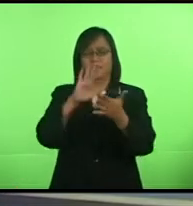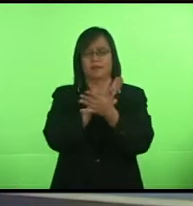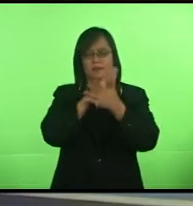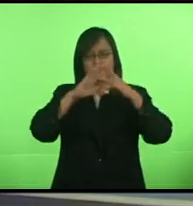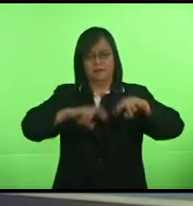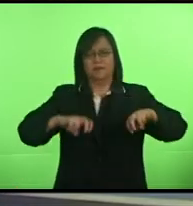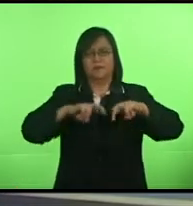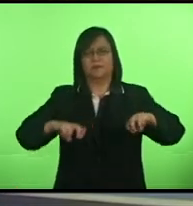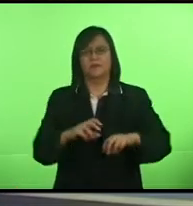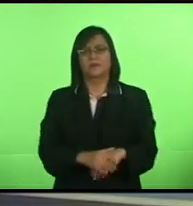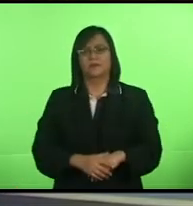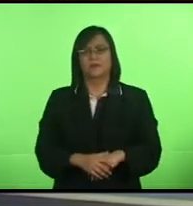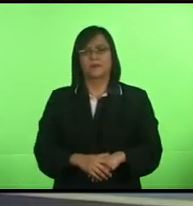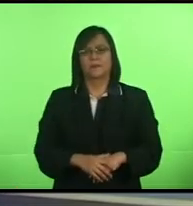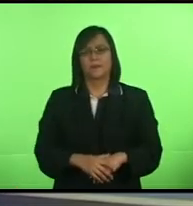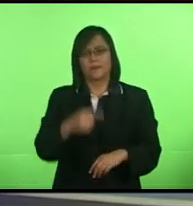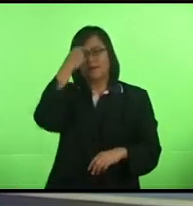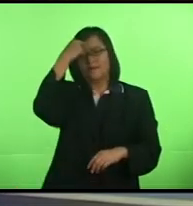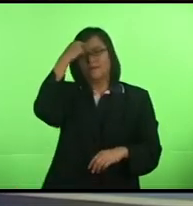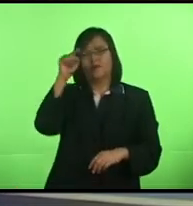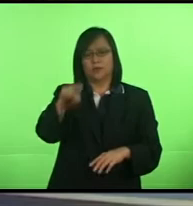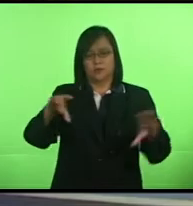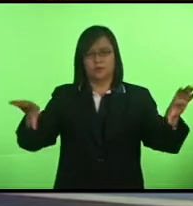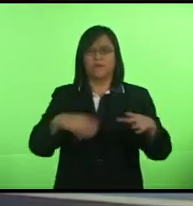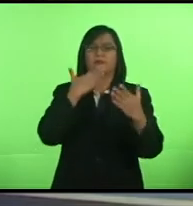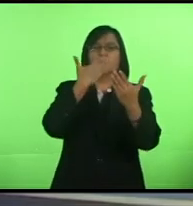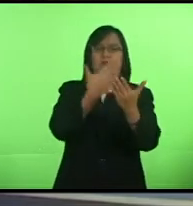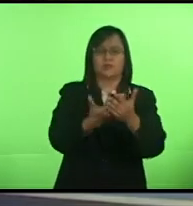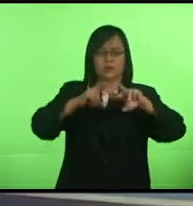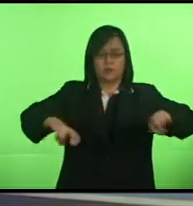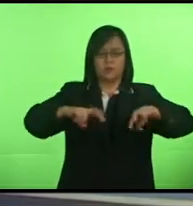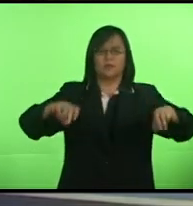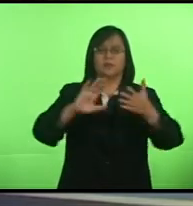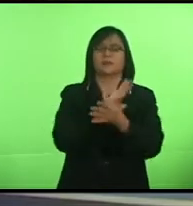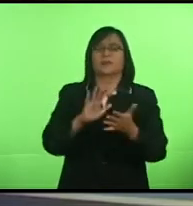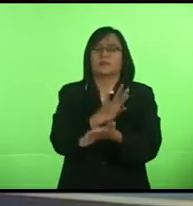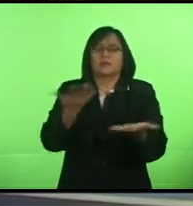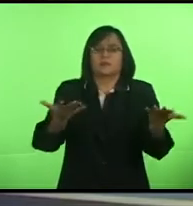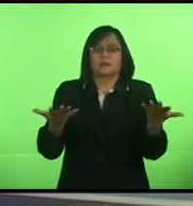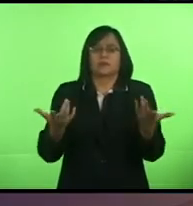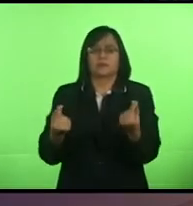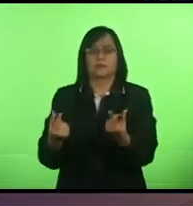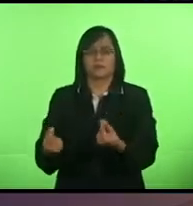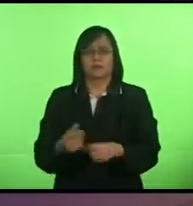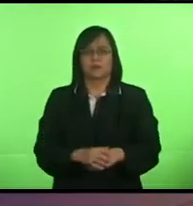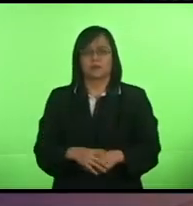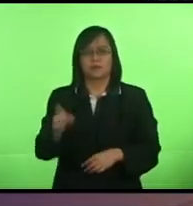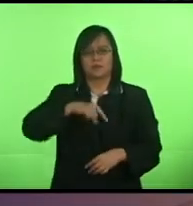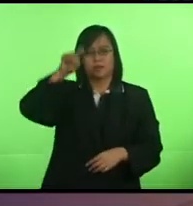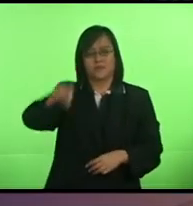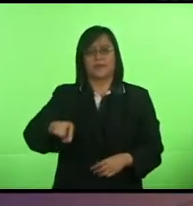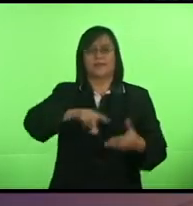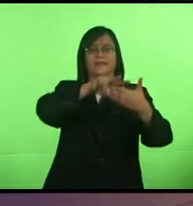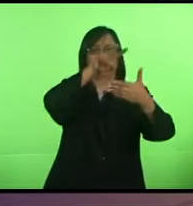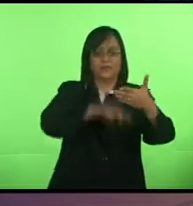Students, to come up with a good research paper, what must you do? You have to read.